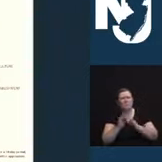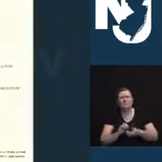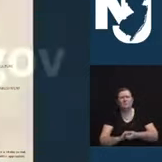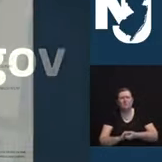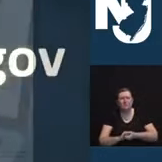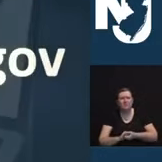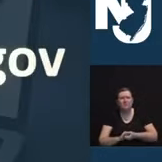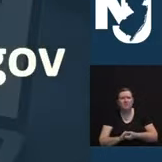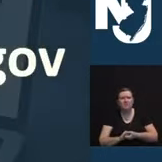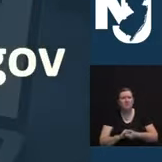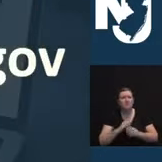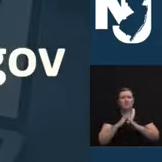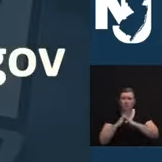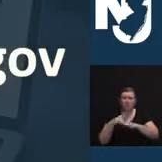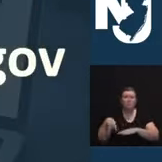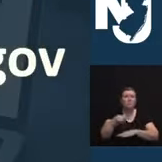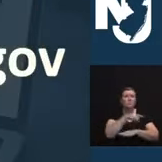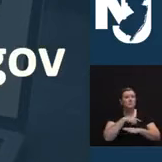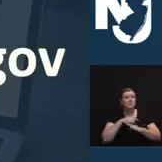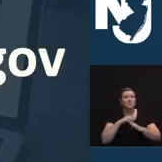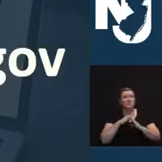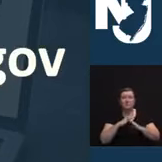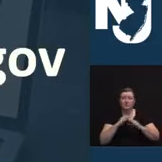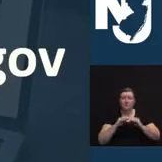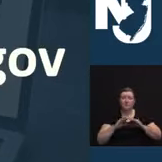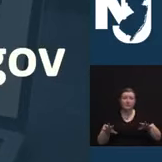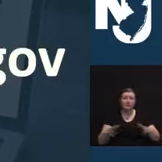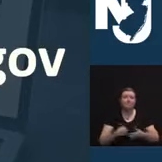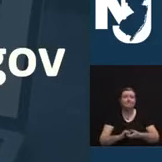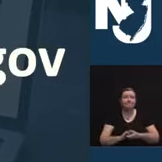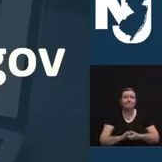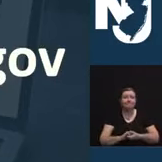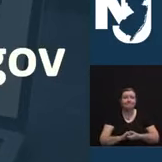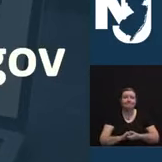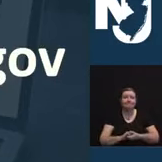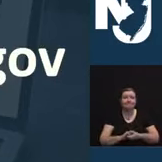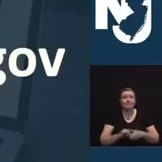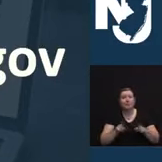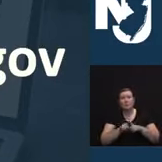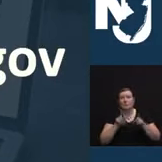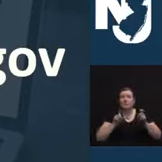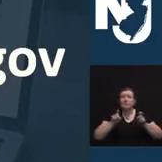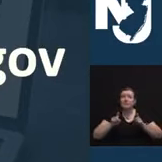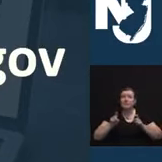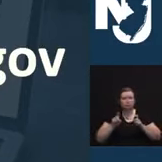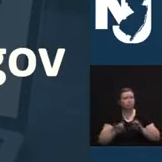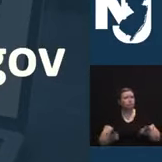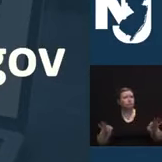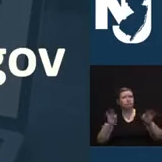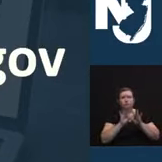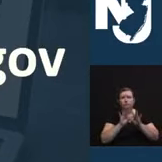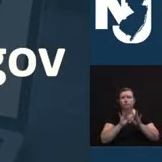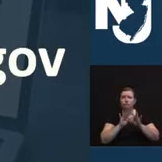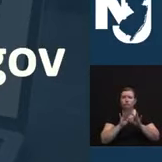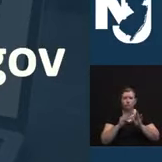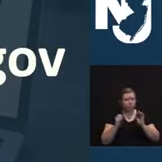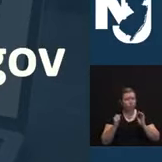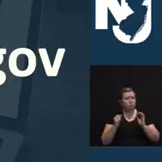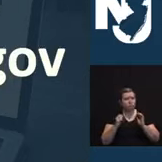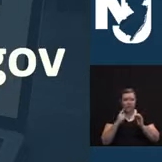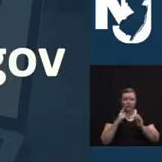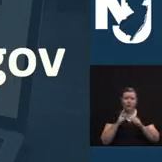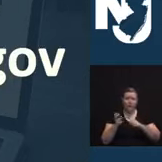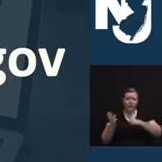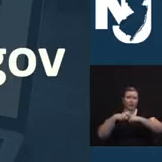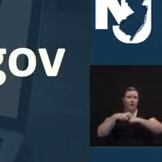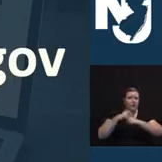virus. Expanding testing is also critically important to fighting back the virus. As the governor stated, New Jersey